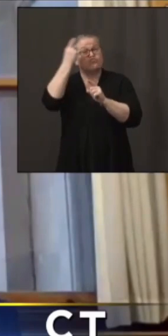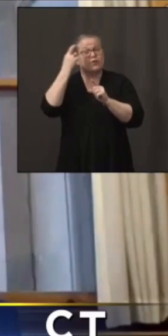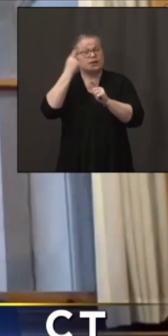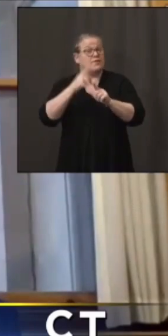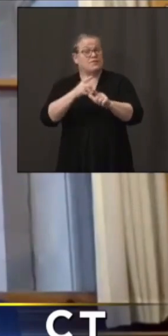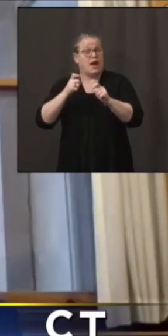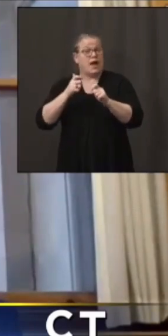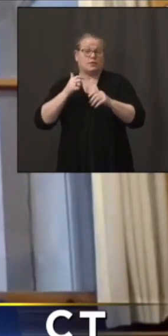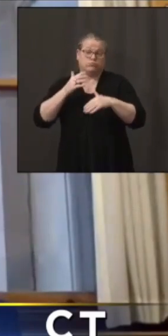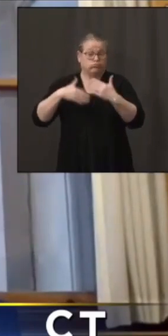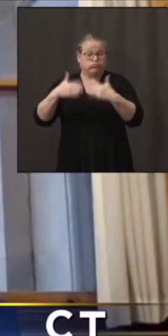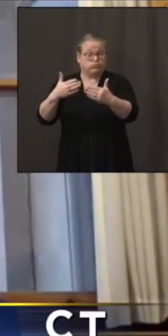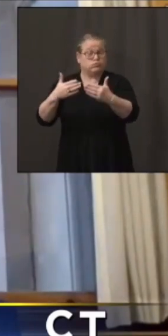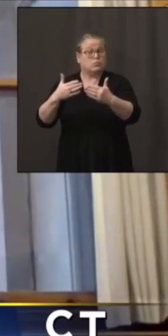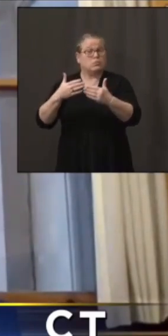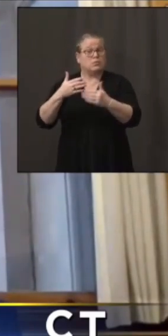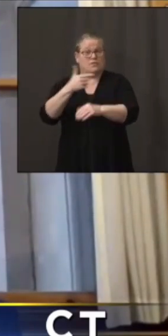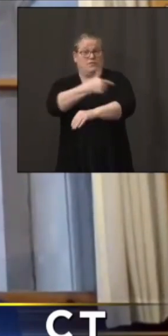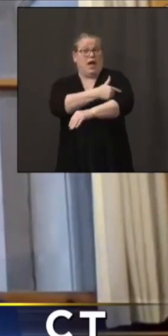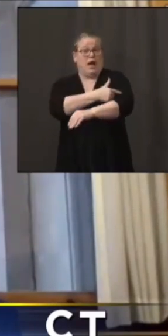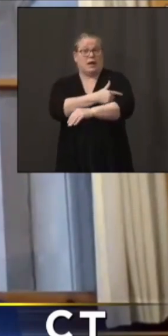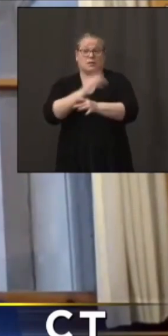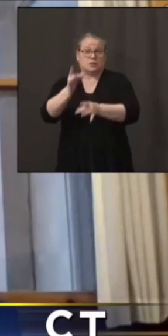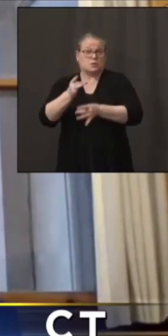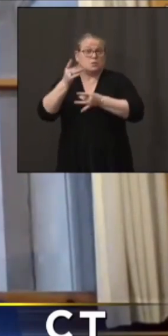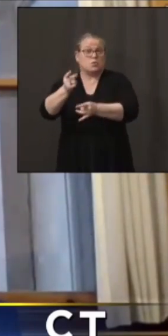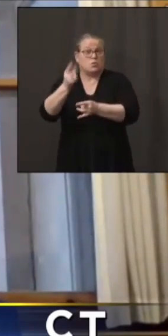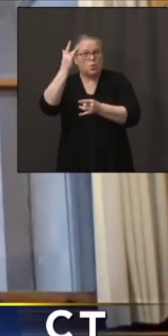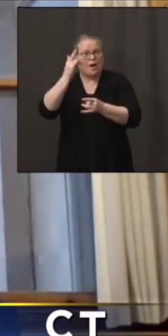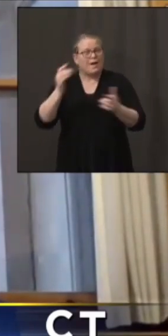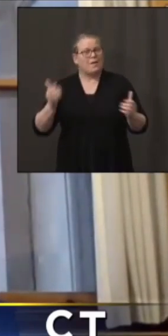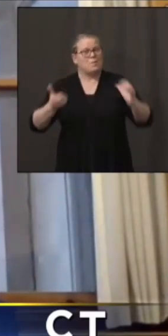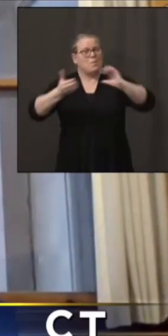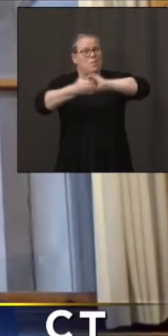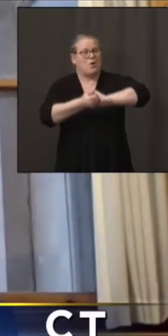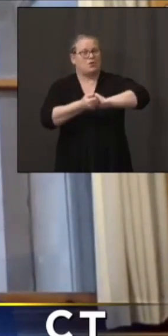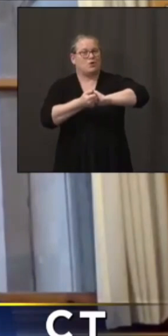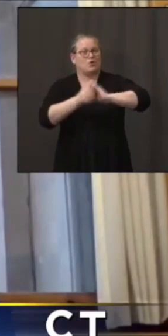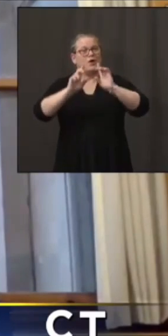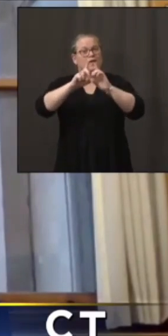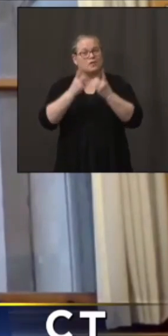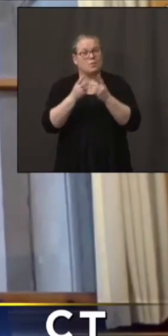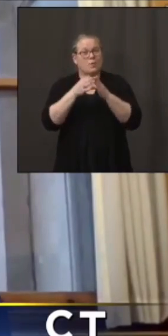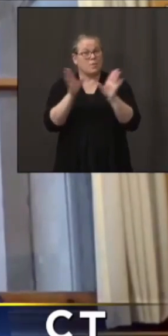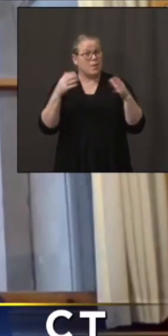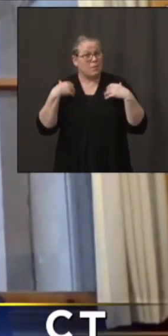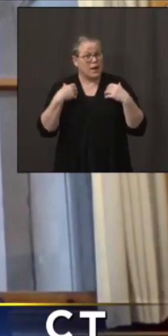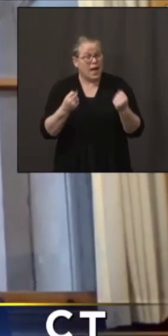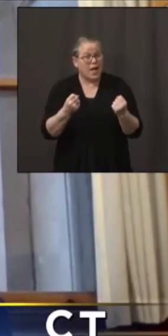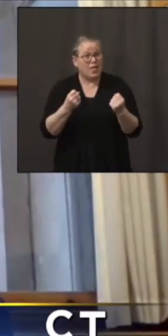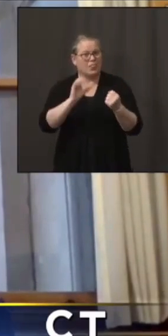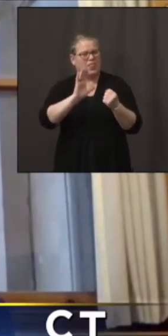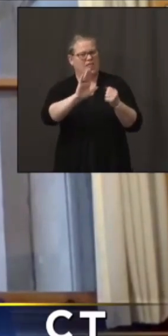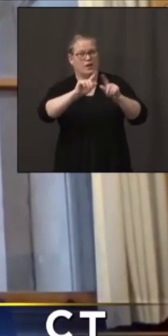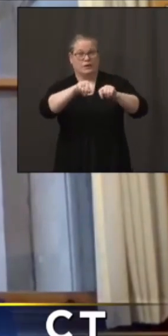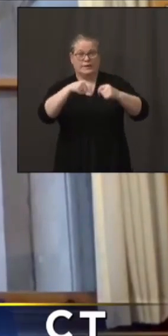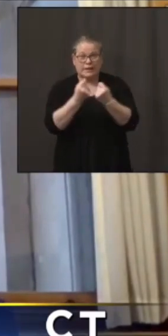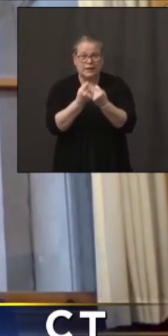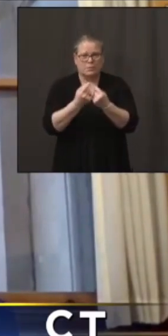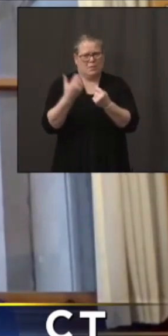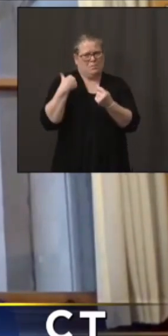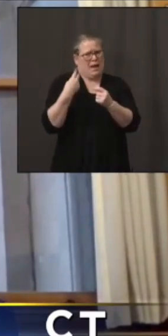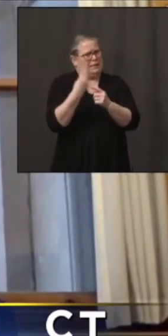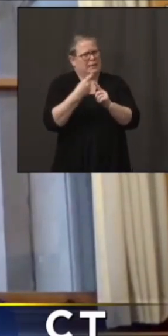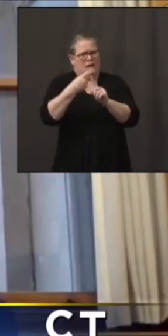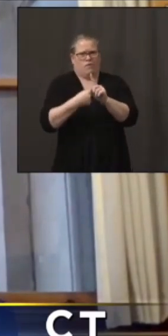of, the great partnership I think that we have, the phenomenal work our team at the Department of Public Health has been doing, getting organized over the last several months,